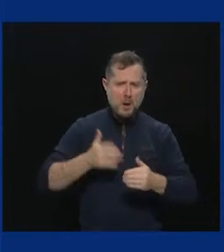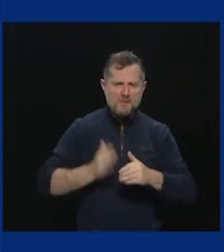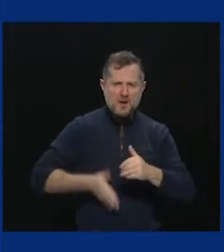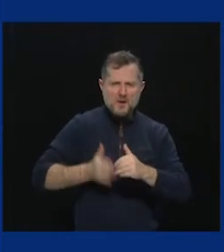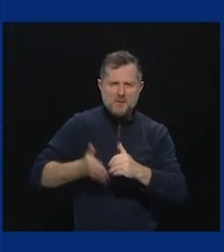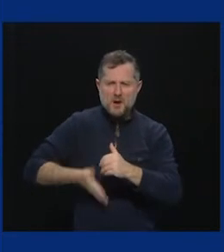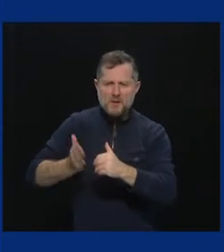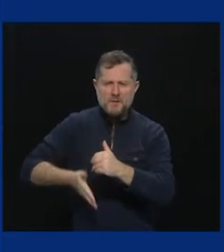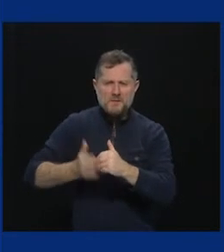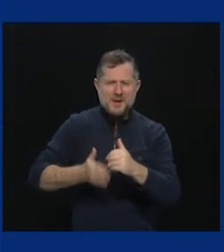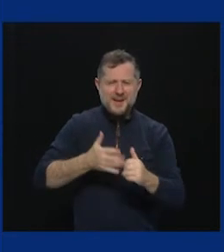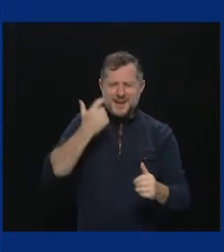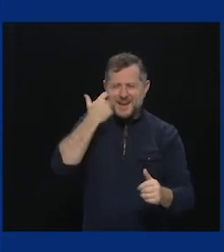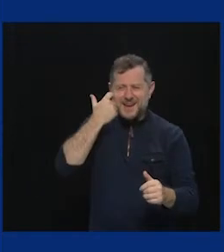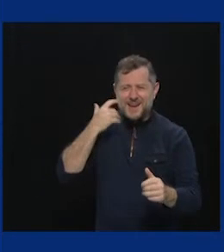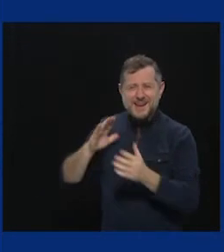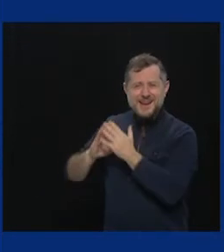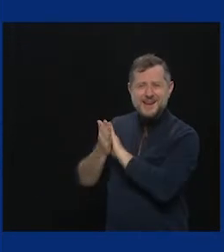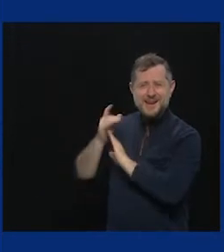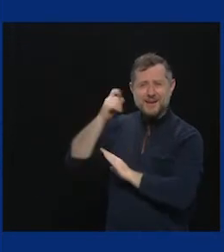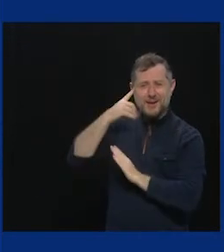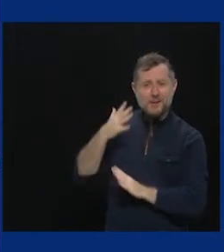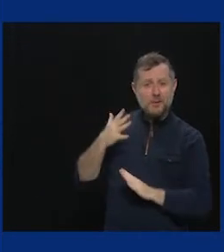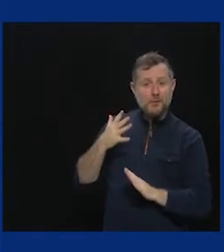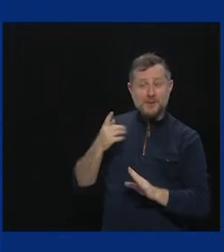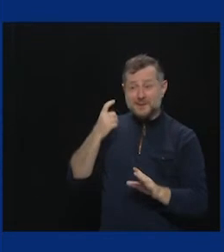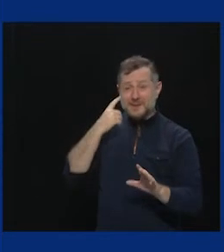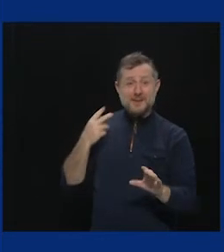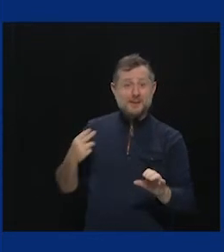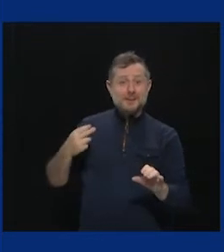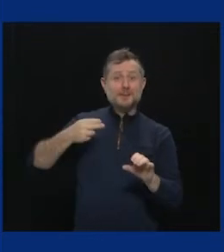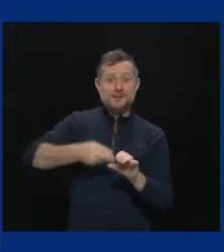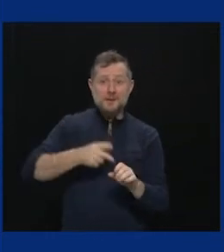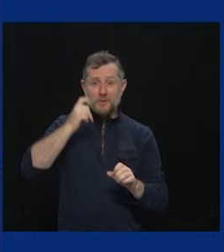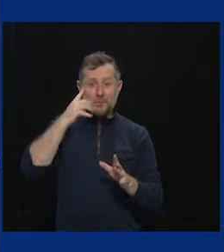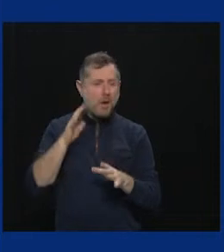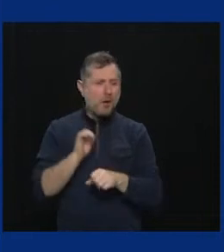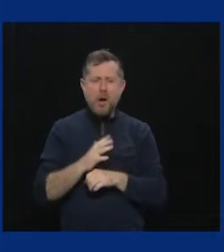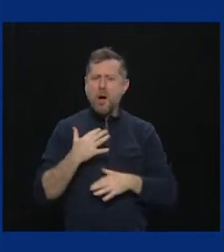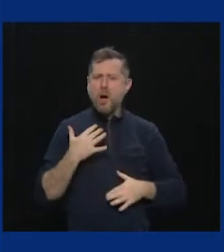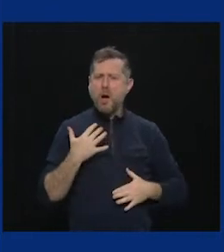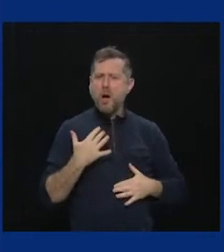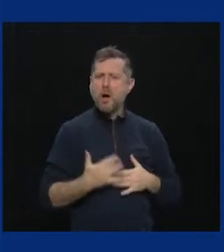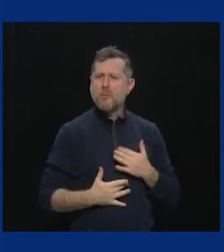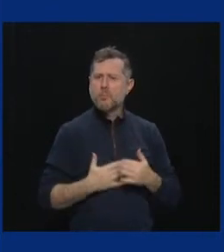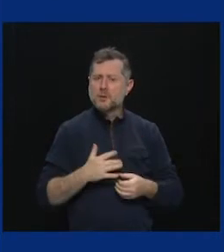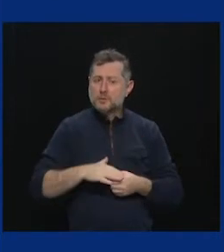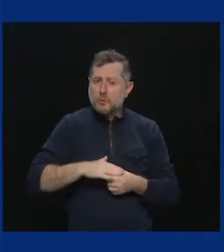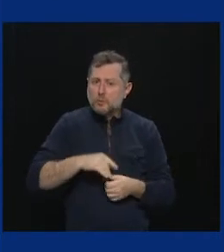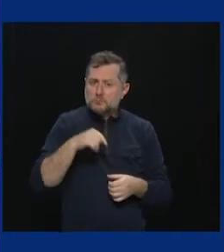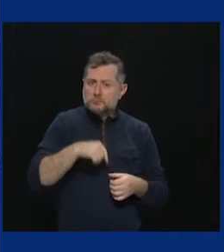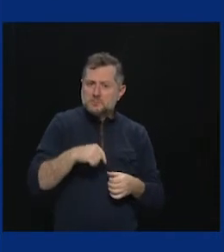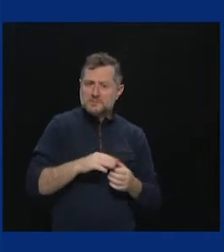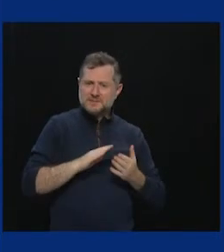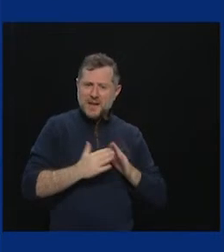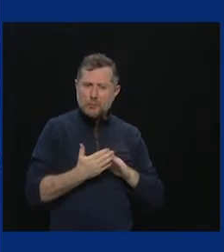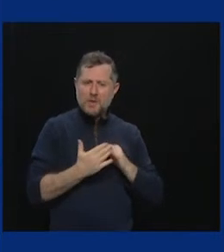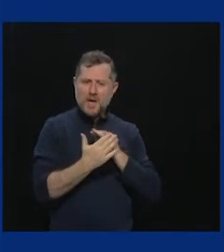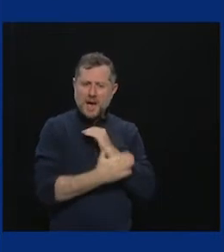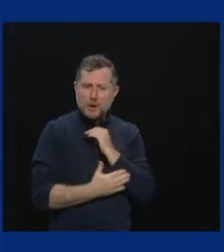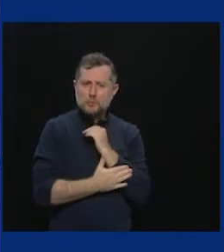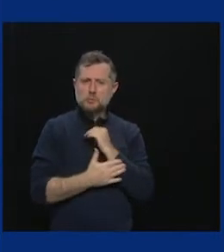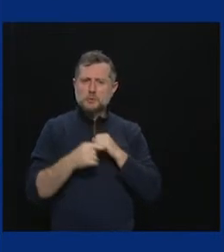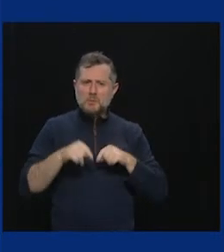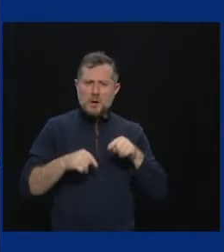not new to public service. Whether at the town or county level, representing New York in Congress as